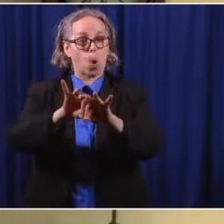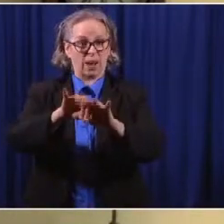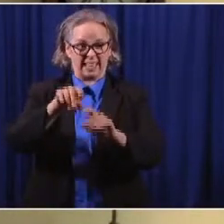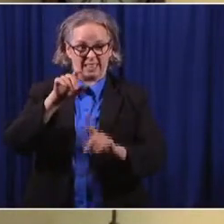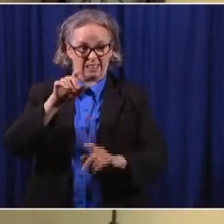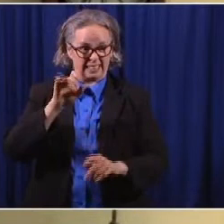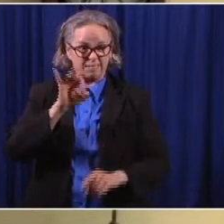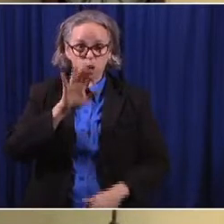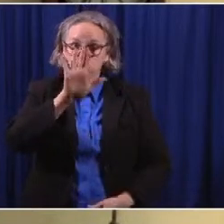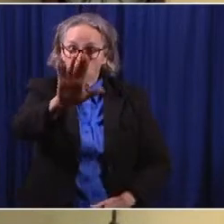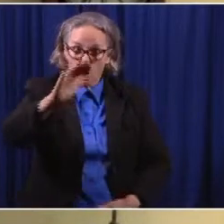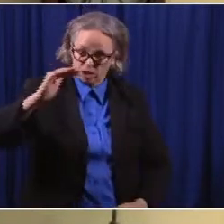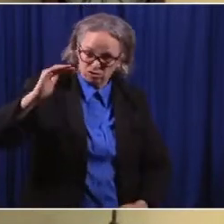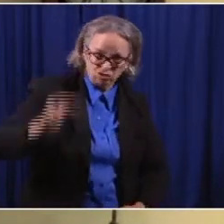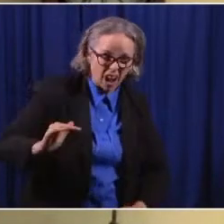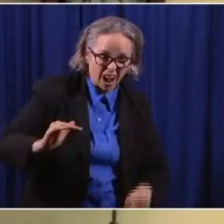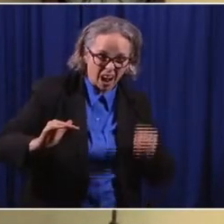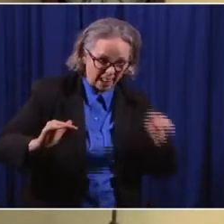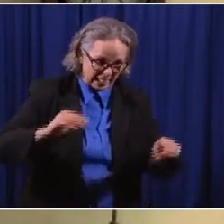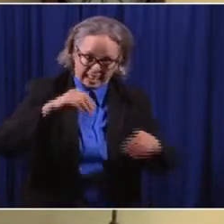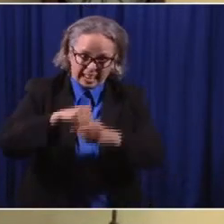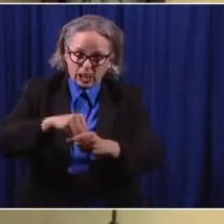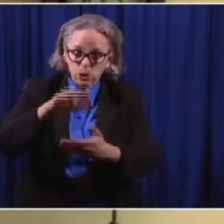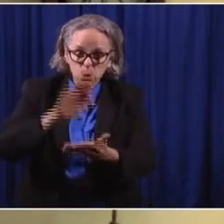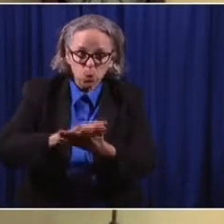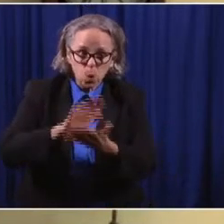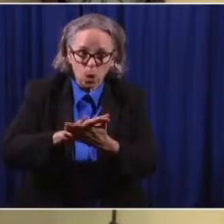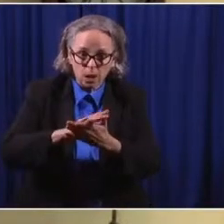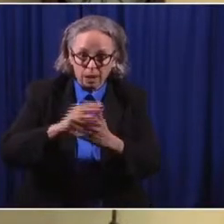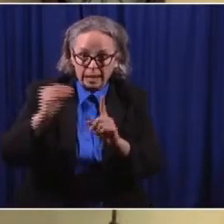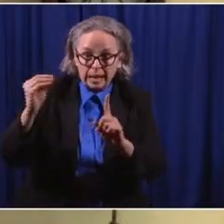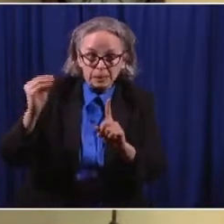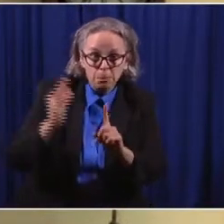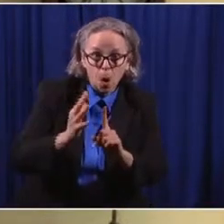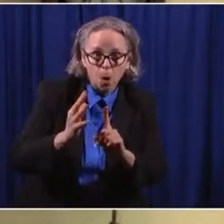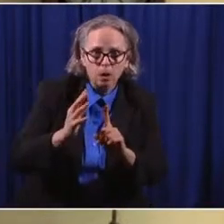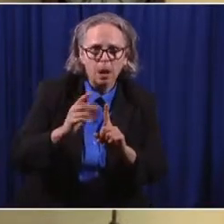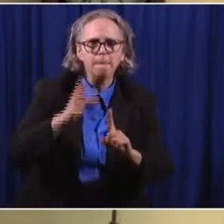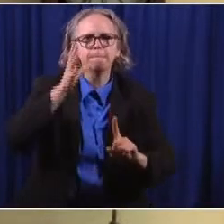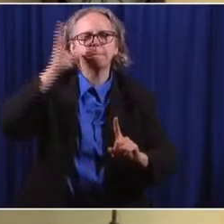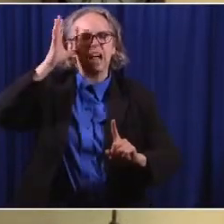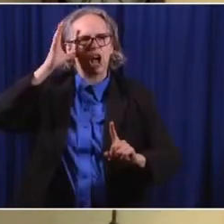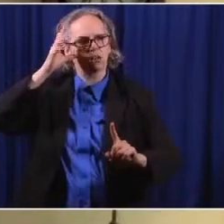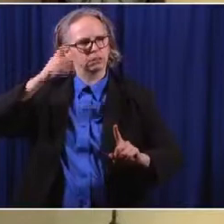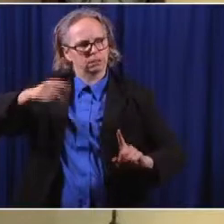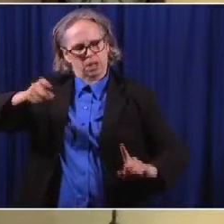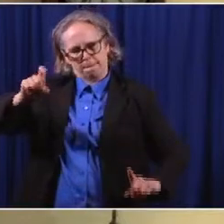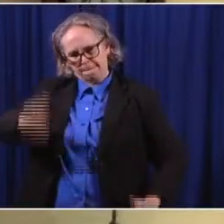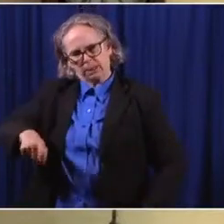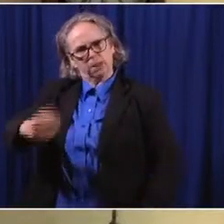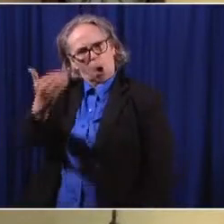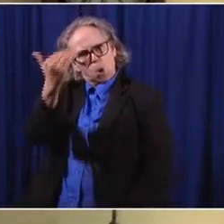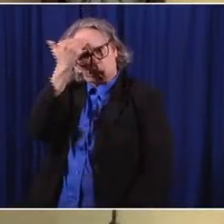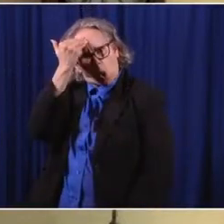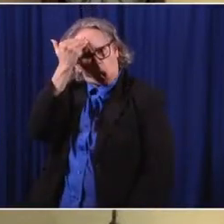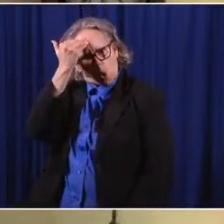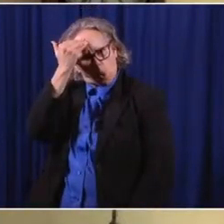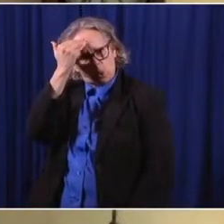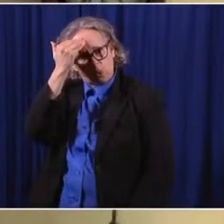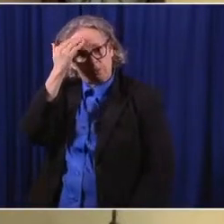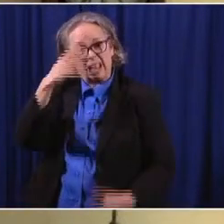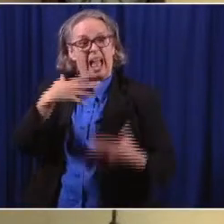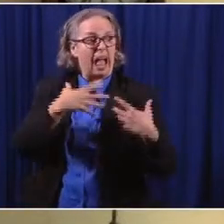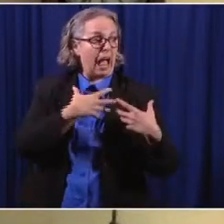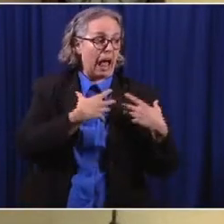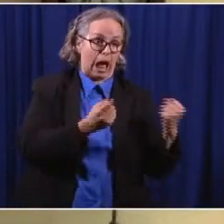contact with the person who has COVID, you need to know that. Obviously, the normal tracing. The health department needs to know that. That report